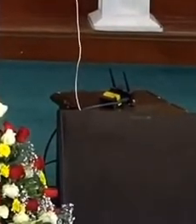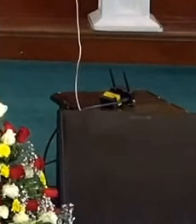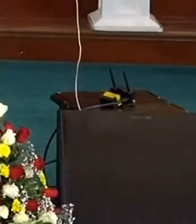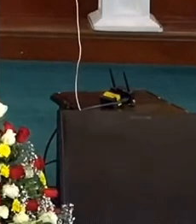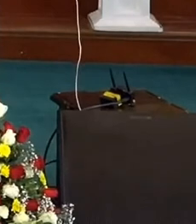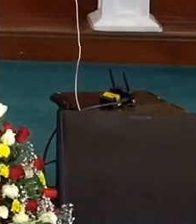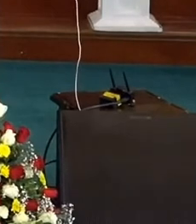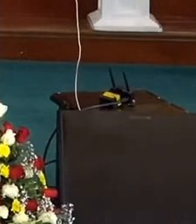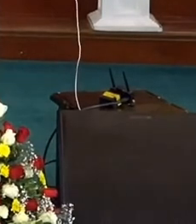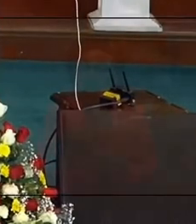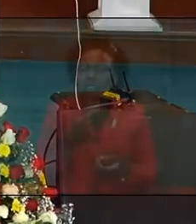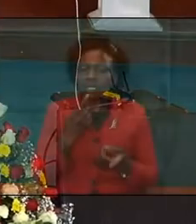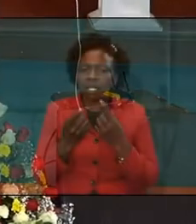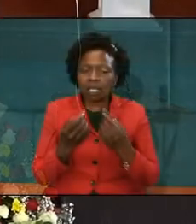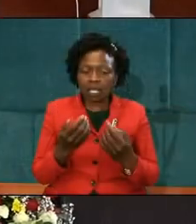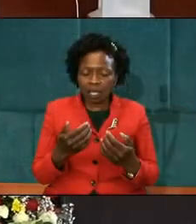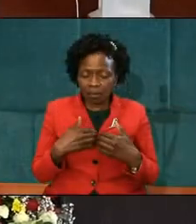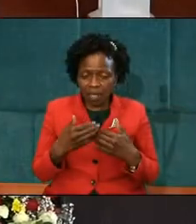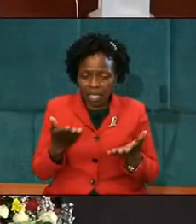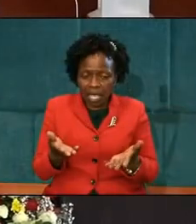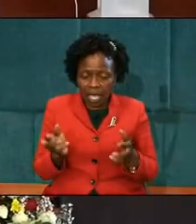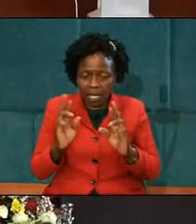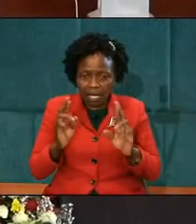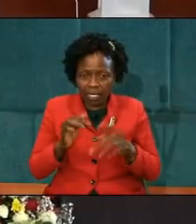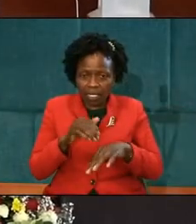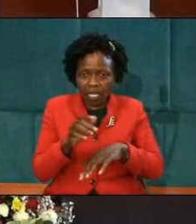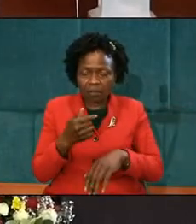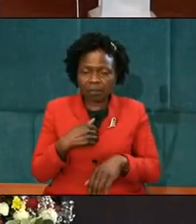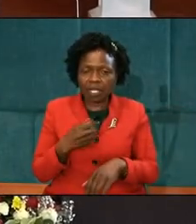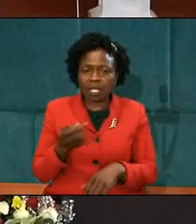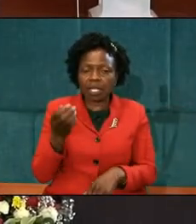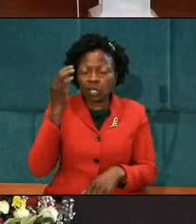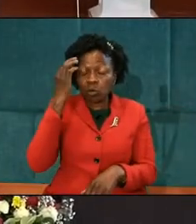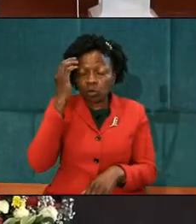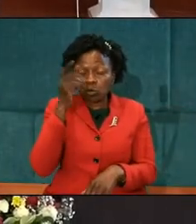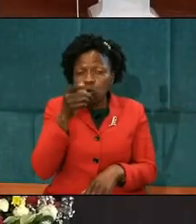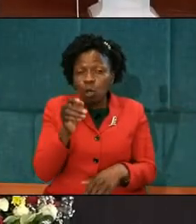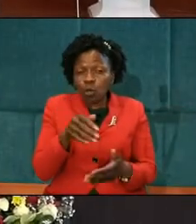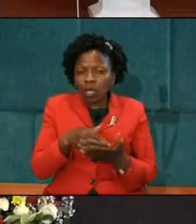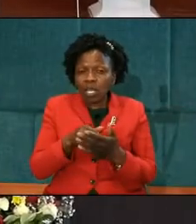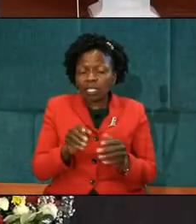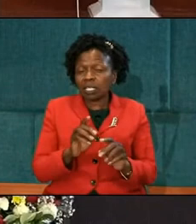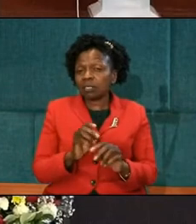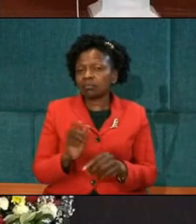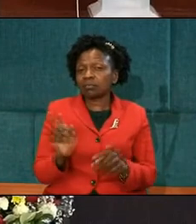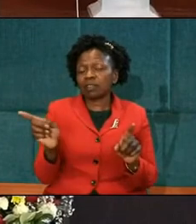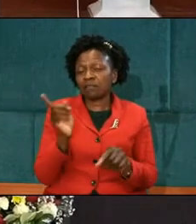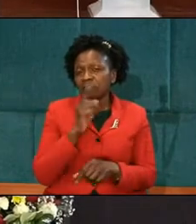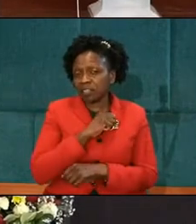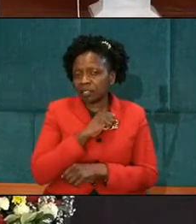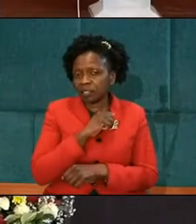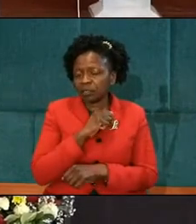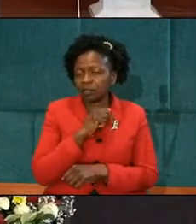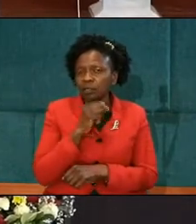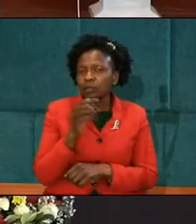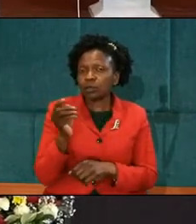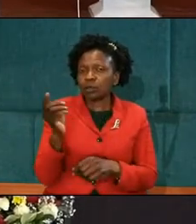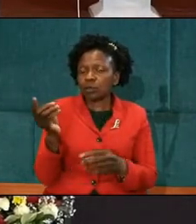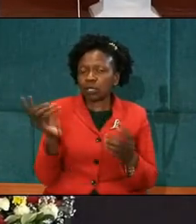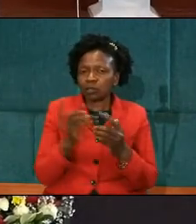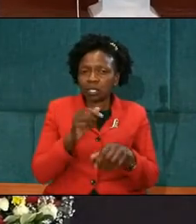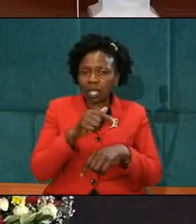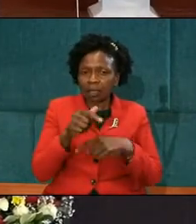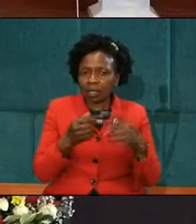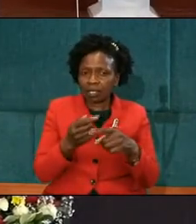needs is somebody to say, here am I, send me, because he already knows your weaknesses. He already knows your shortcoming. He